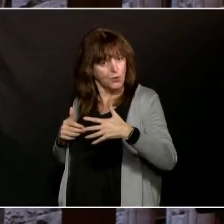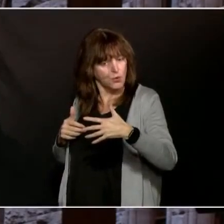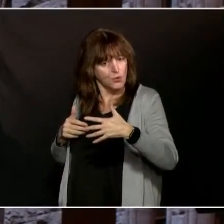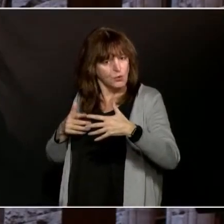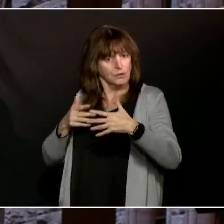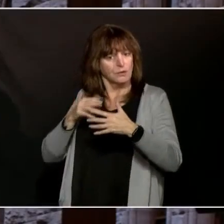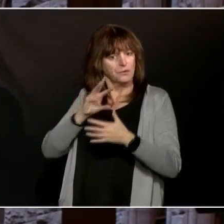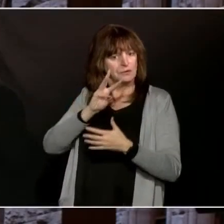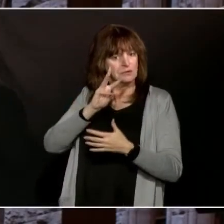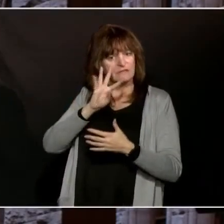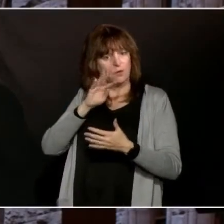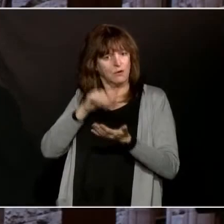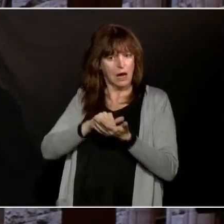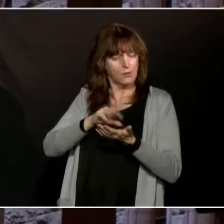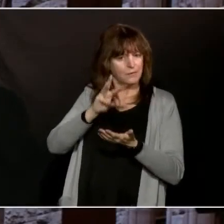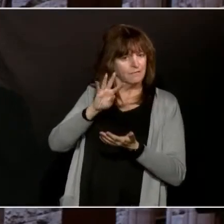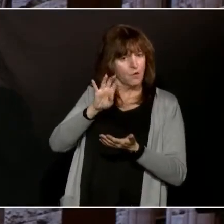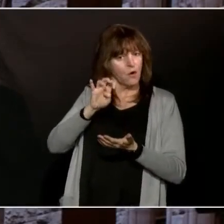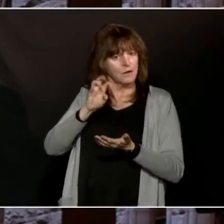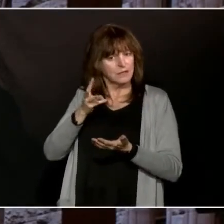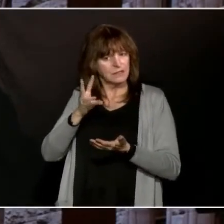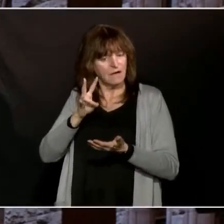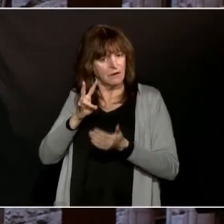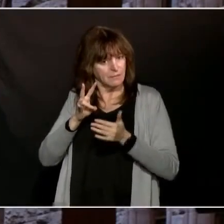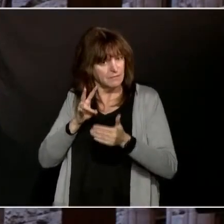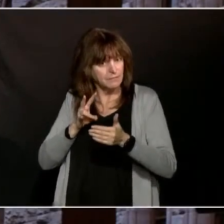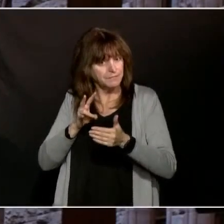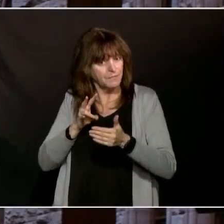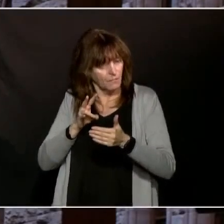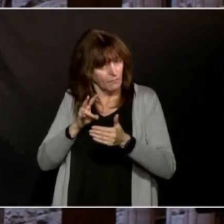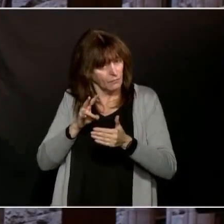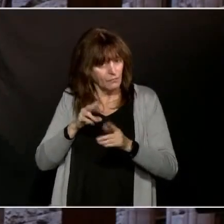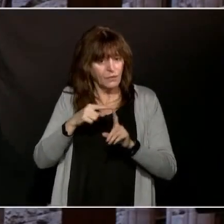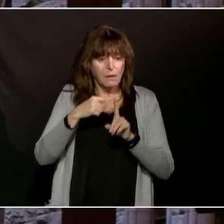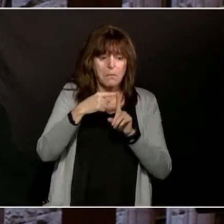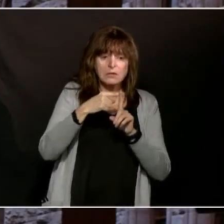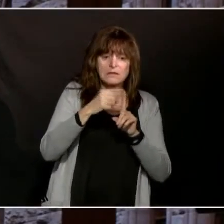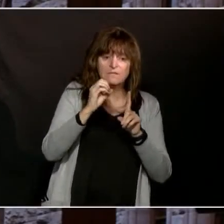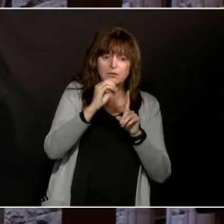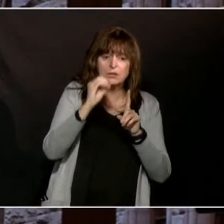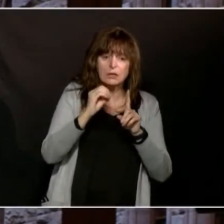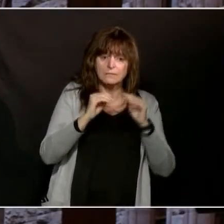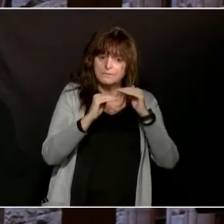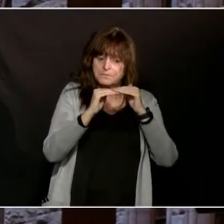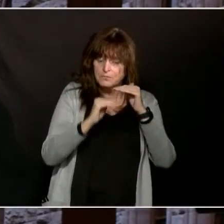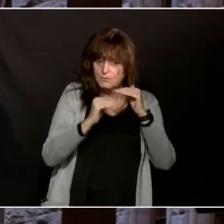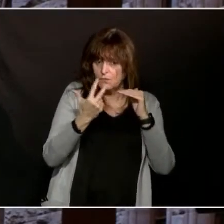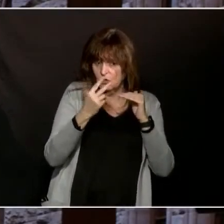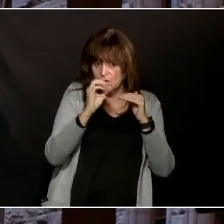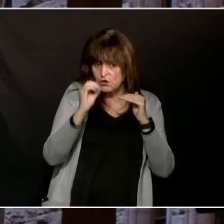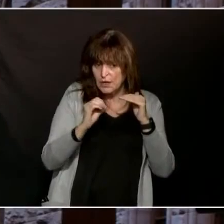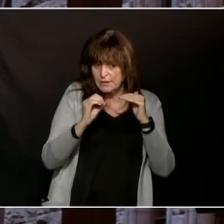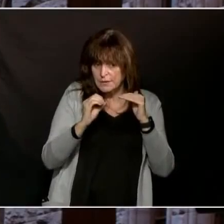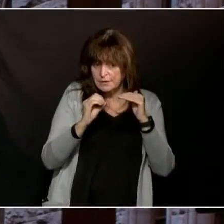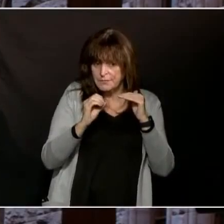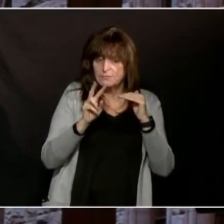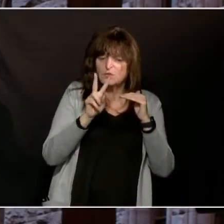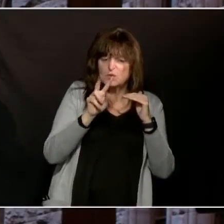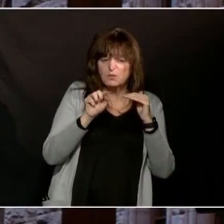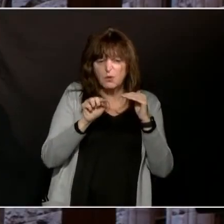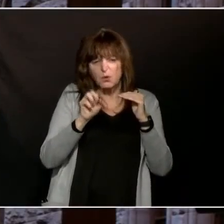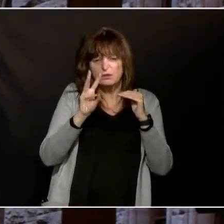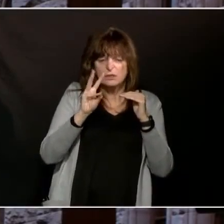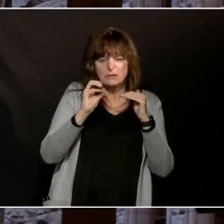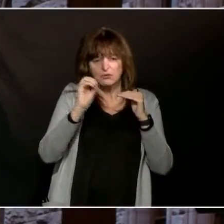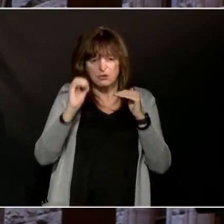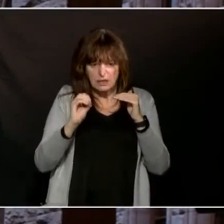64,467 are pending, and our positivity rate for the first time in a long time has dropped below 3% down to 2.6. This is the first time we've been